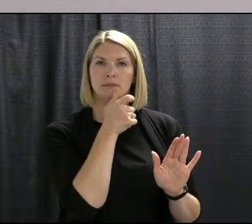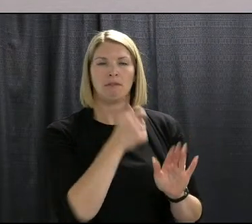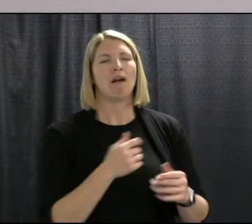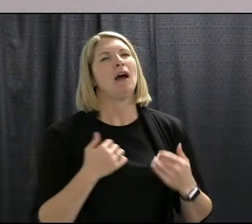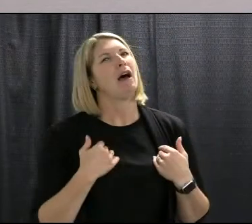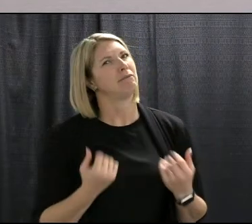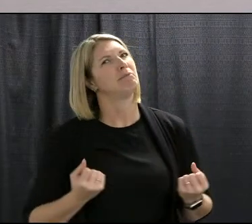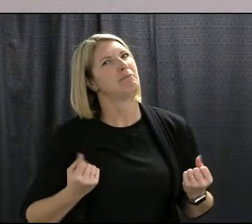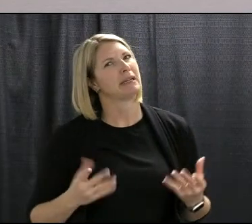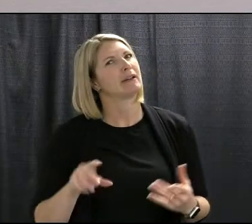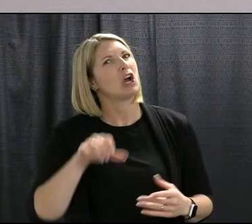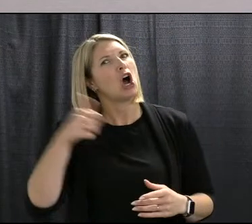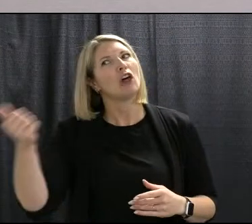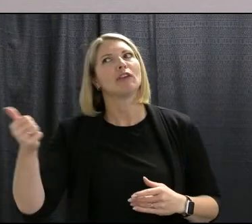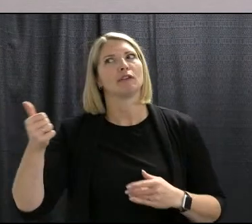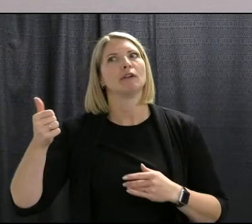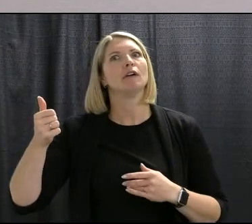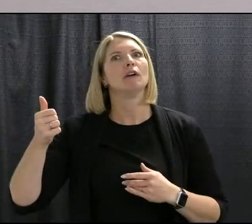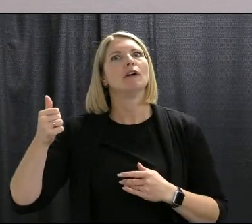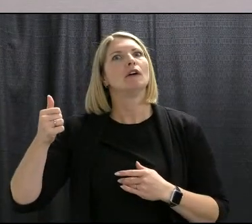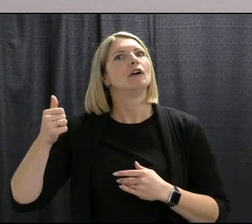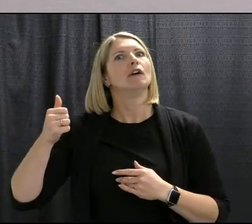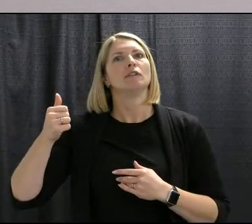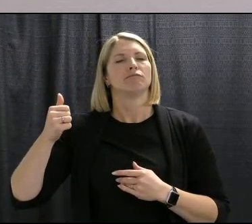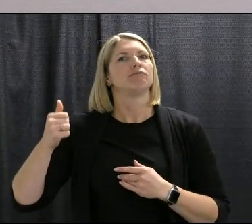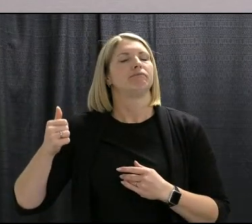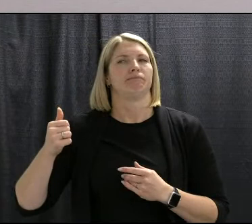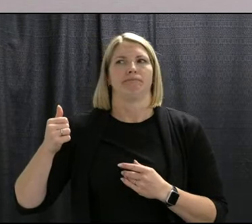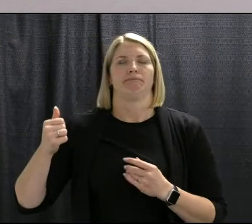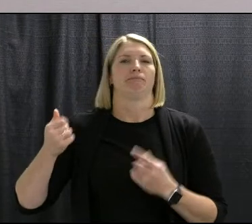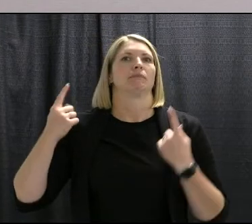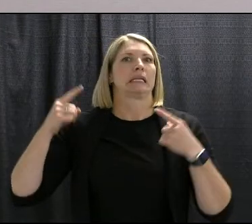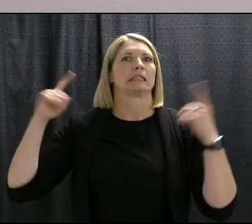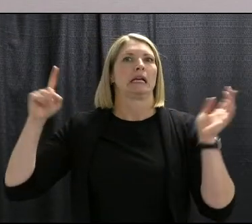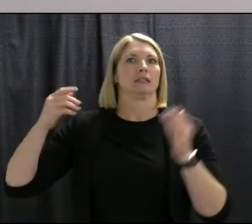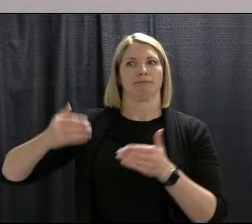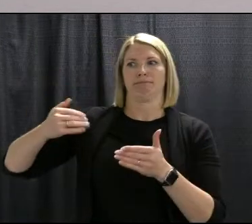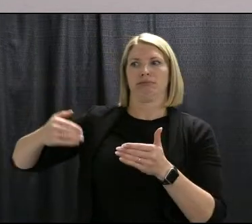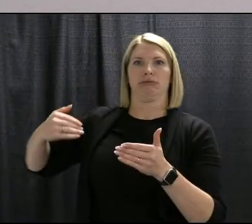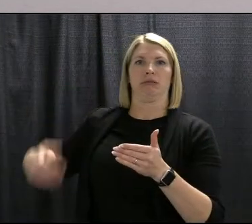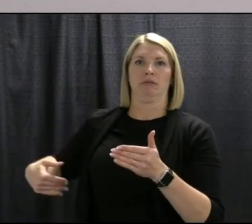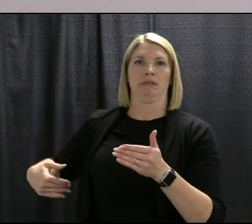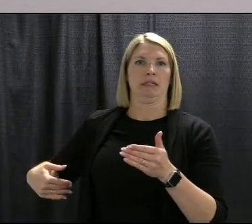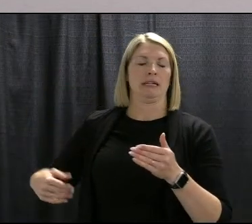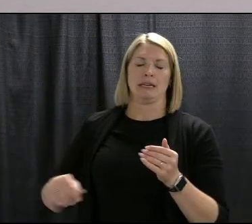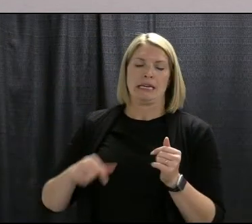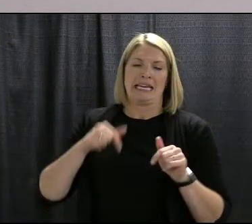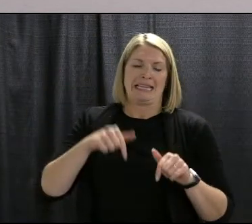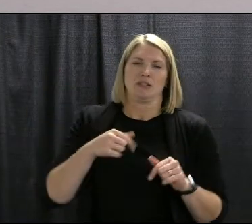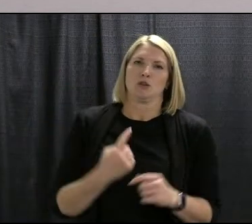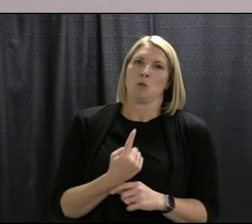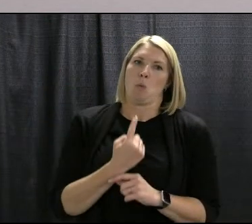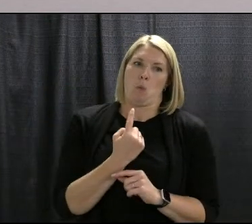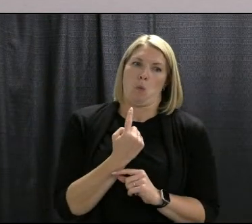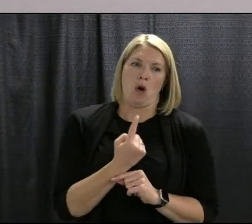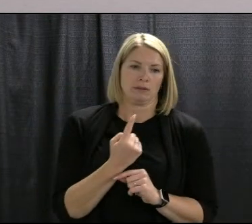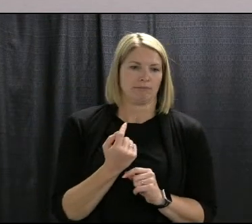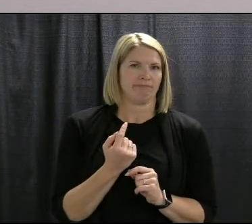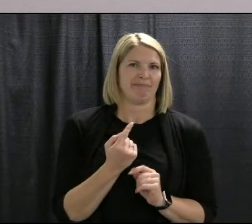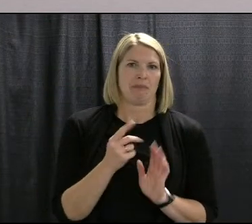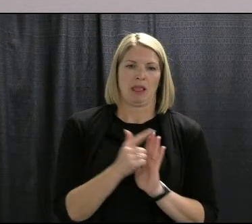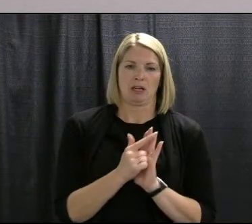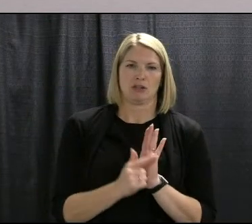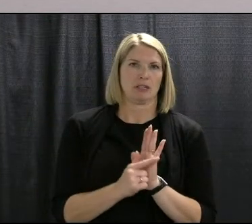other steps that we have taken. There's no magic step forward here. This is one step of many steps